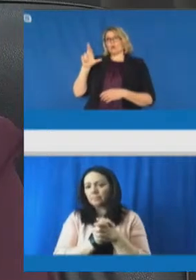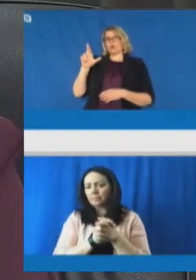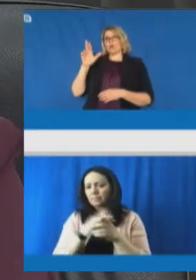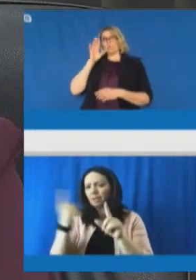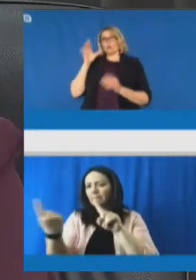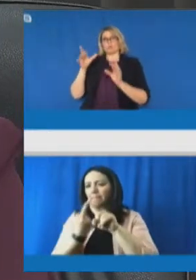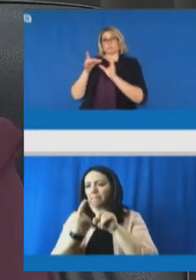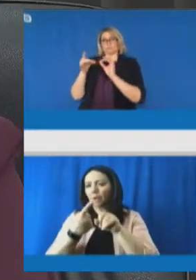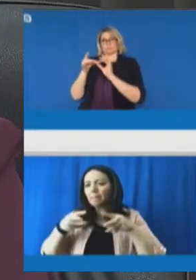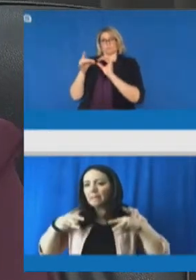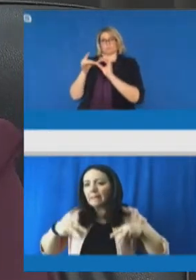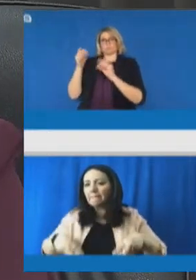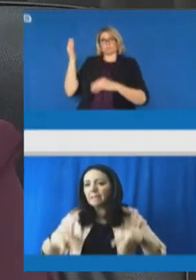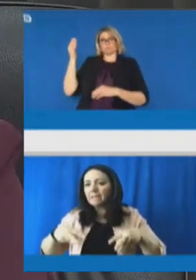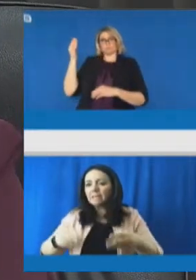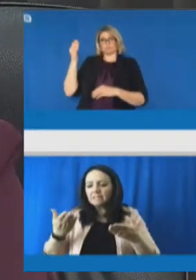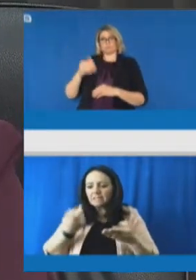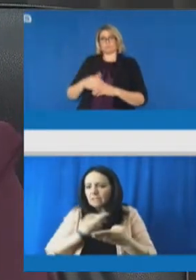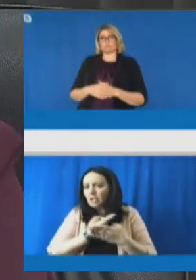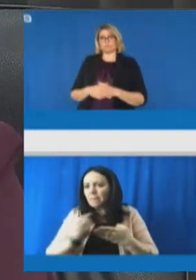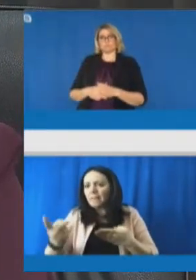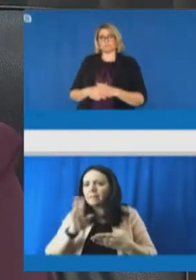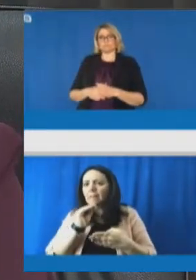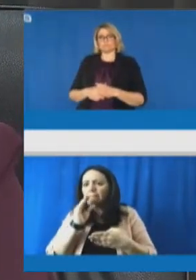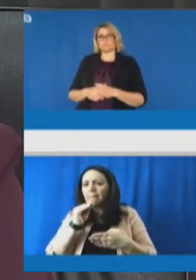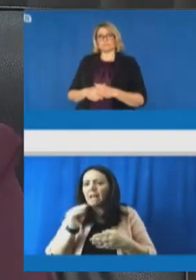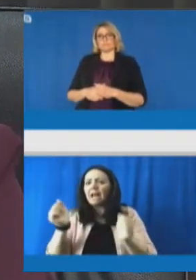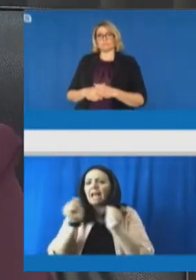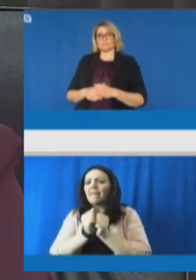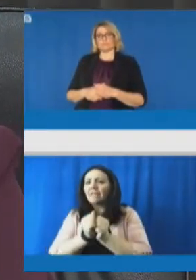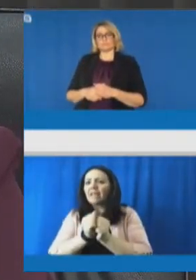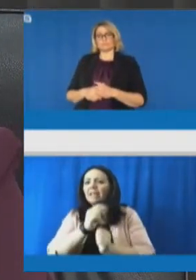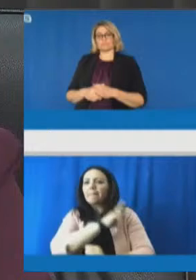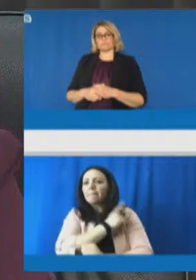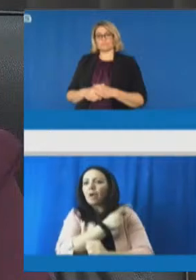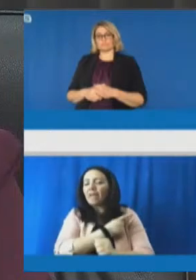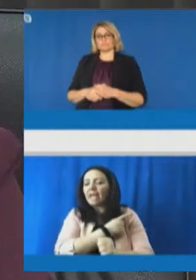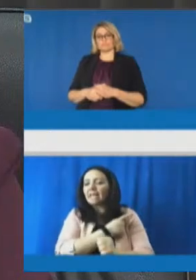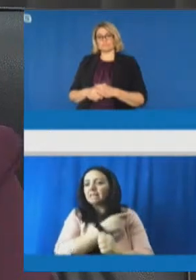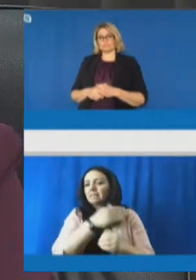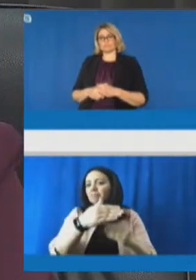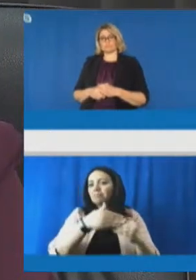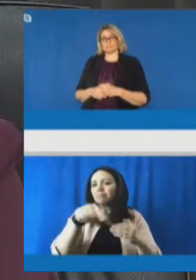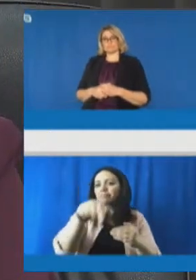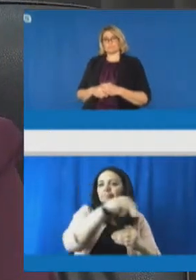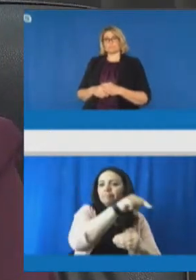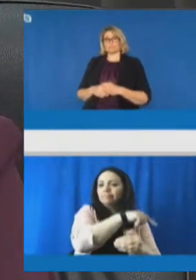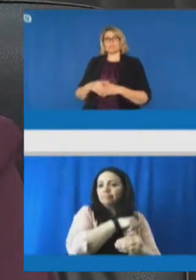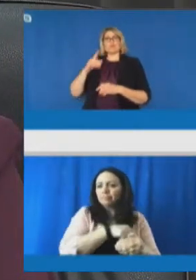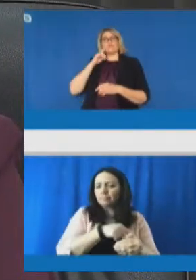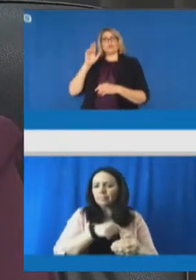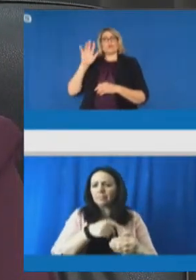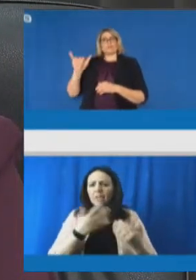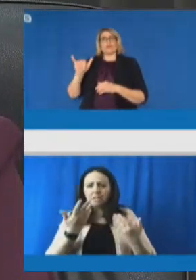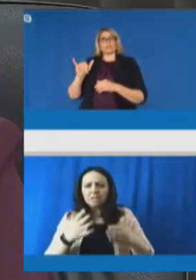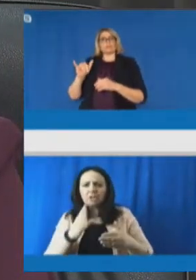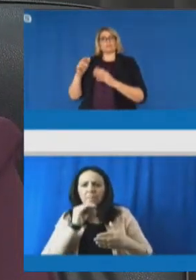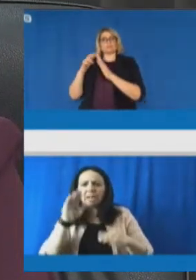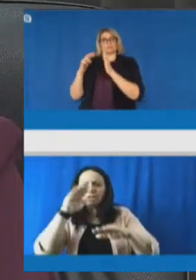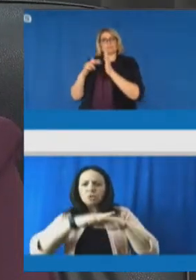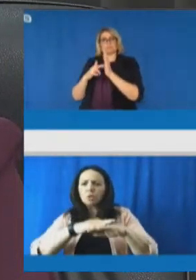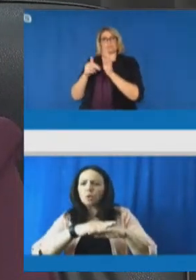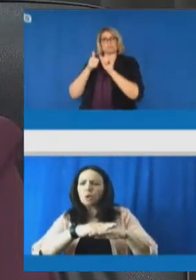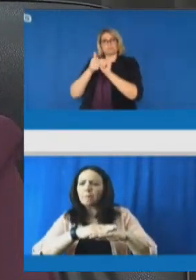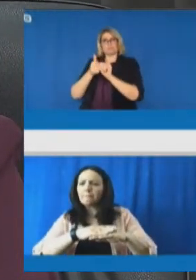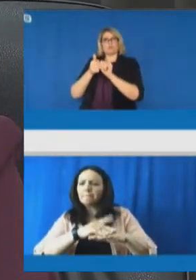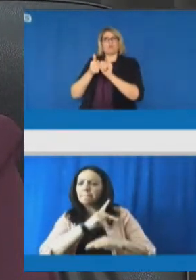what this might involve and what it will do to help combat the pandemic in this region, and perhaps a timeline as well for